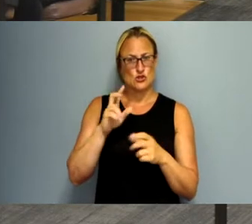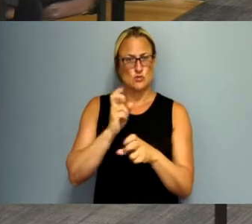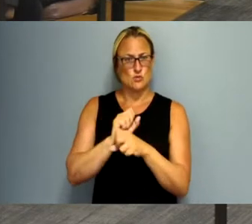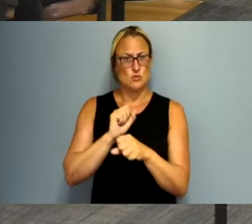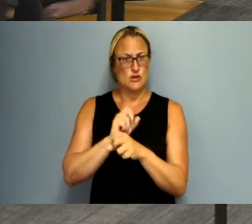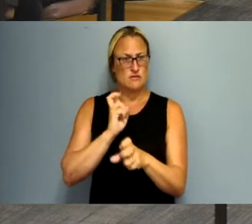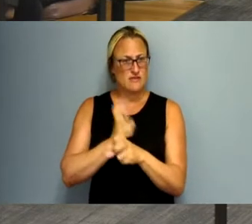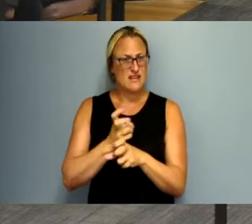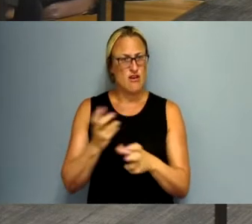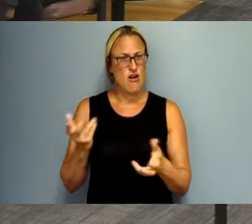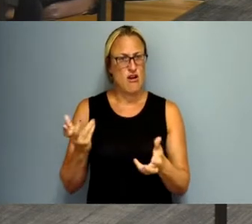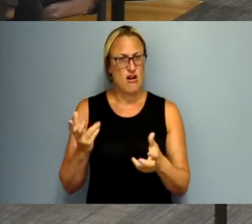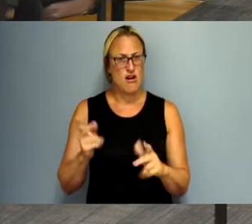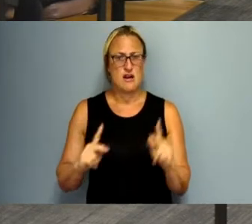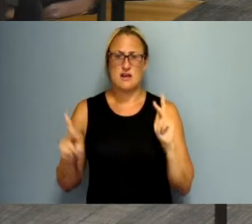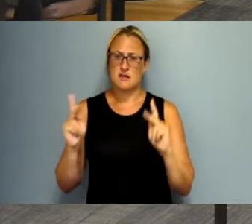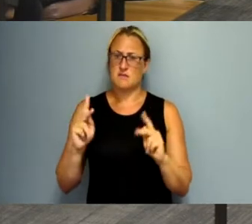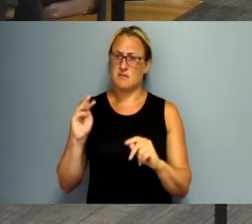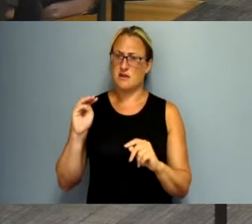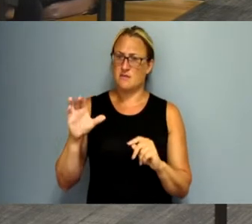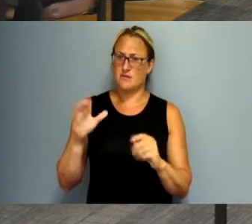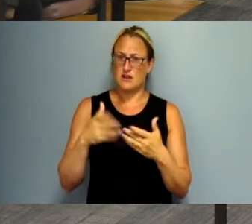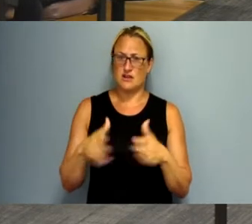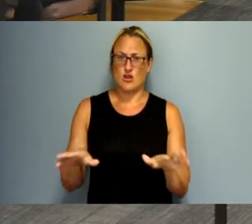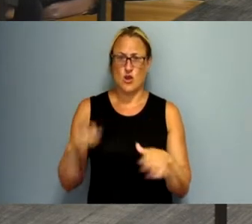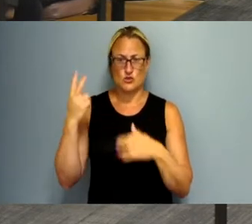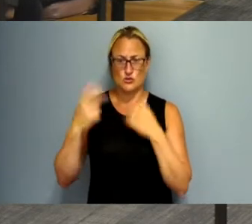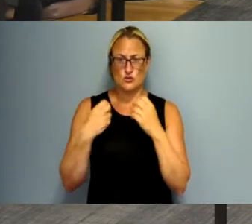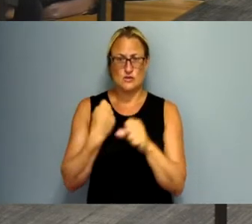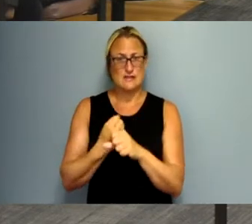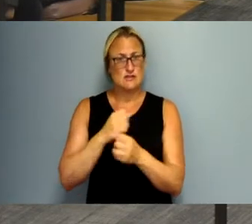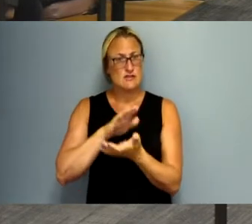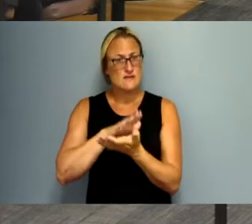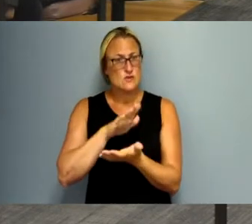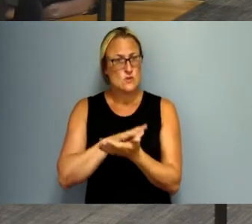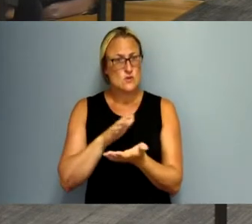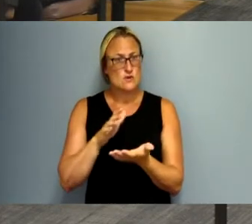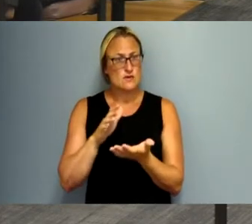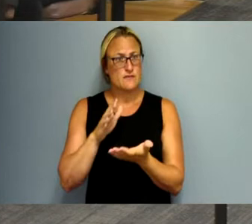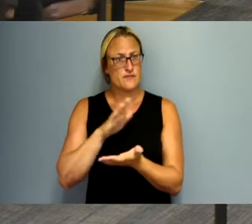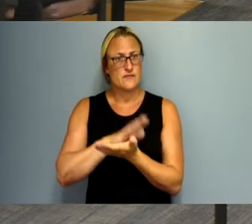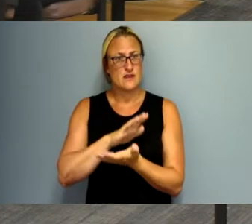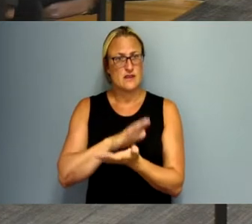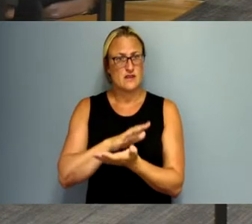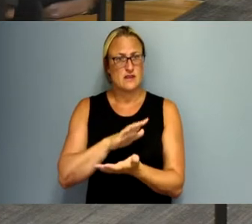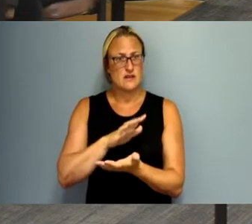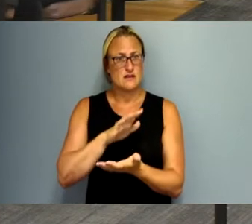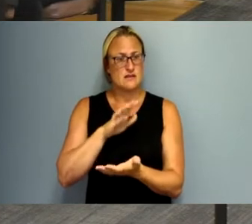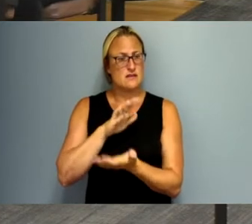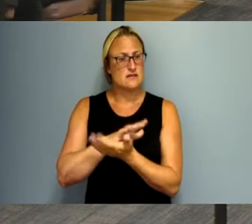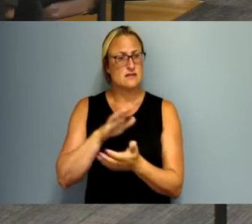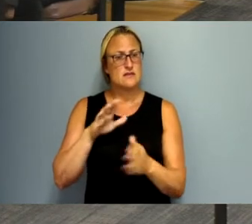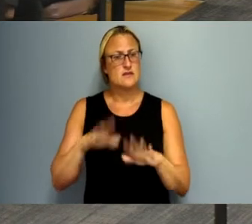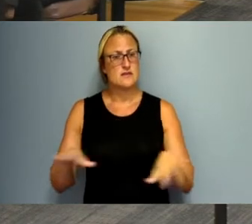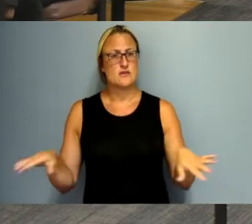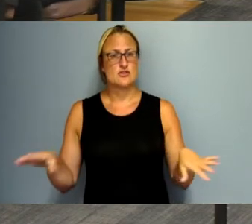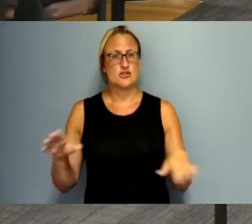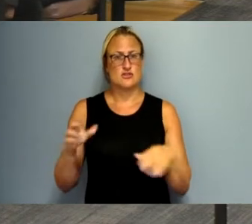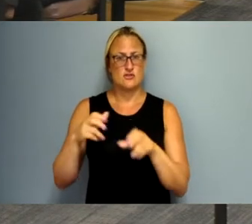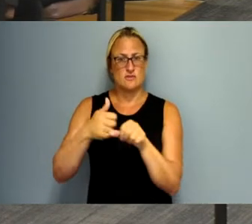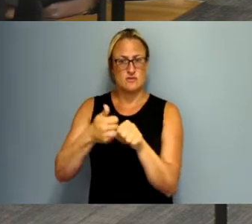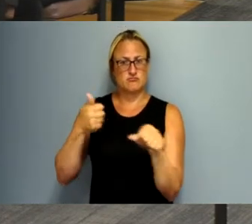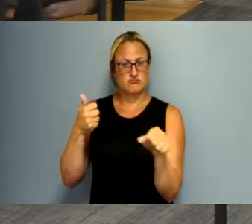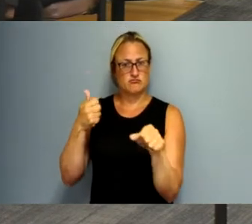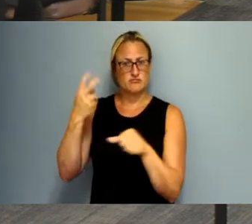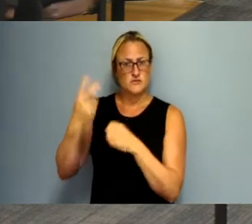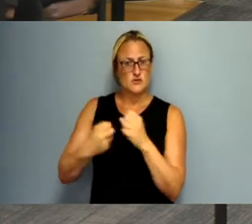we people in Montgomery County lost 2 years of school. So their school children were retarded 2 years. Thanks to Dr. Dampier and